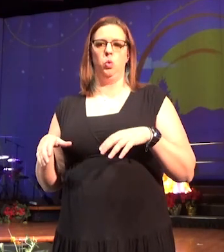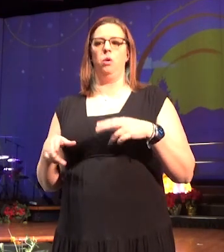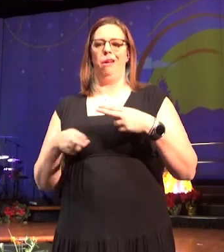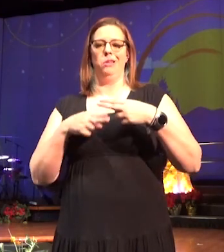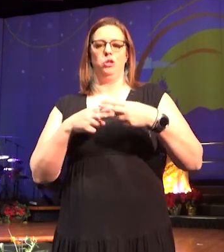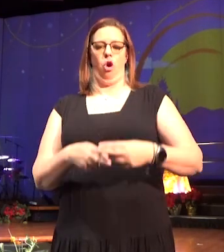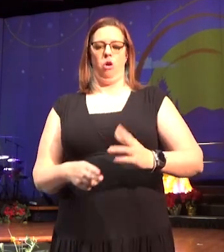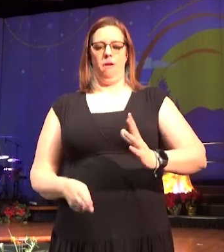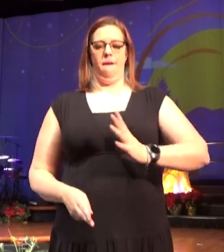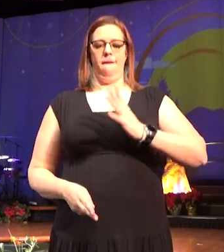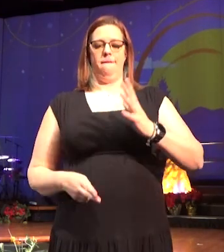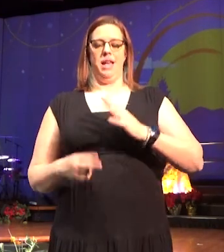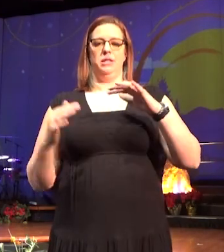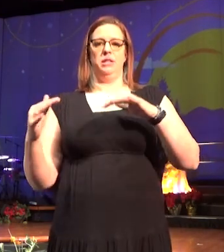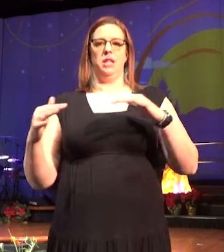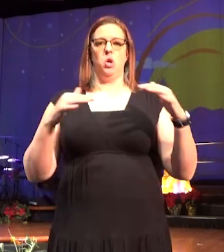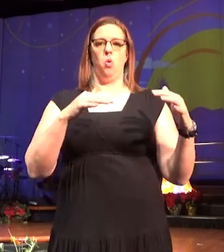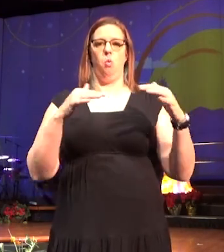called fancy war dancer.